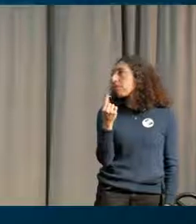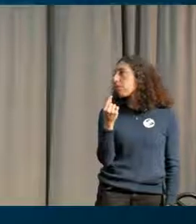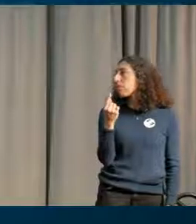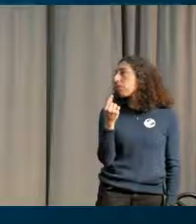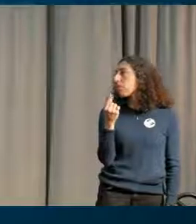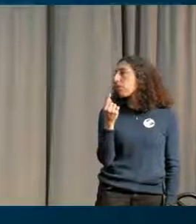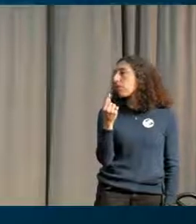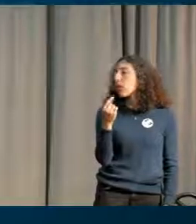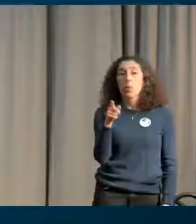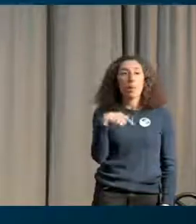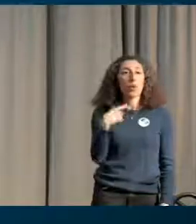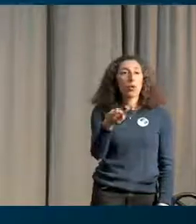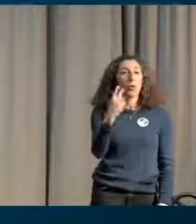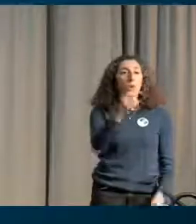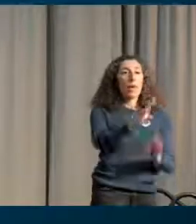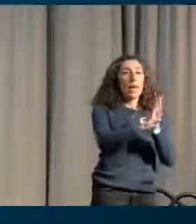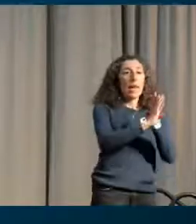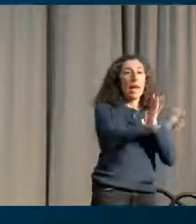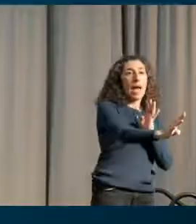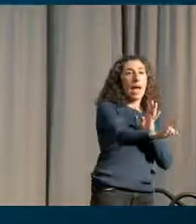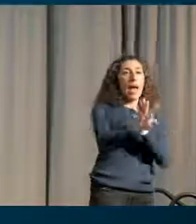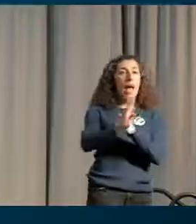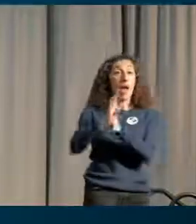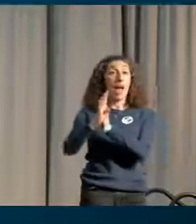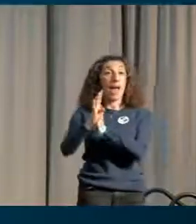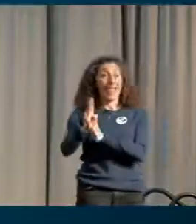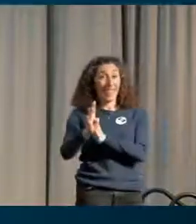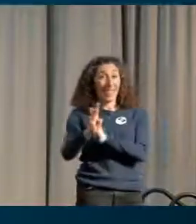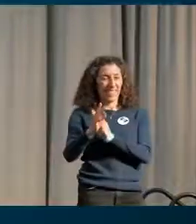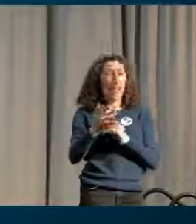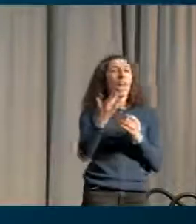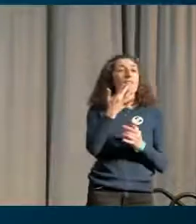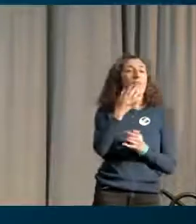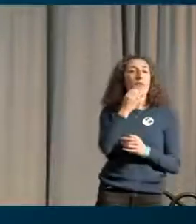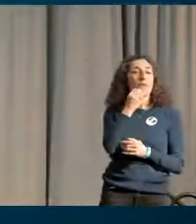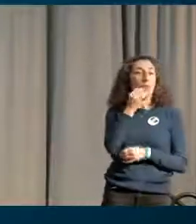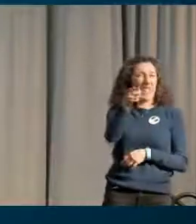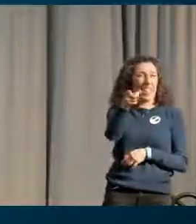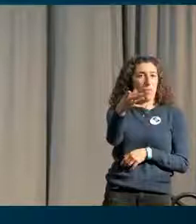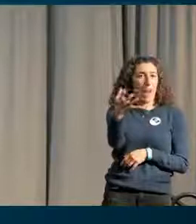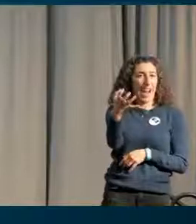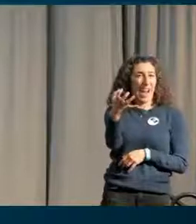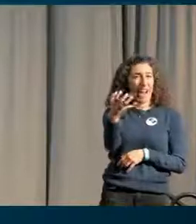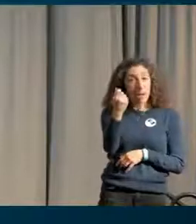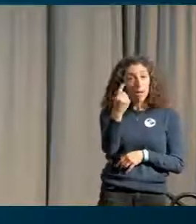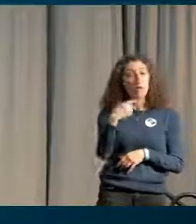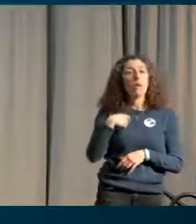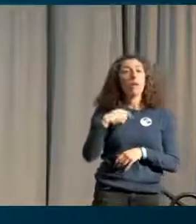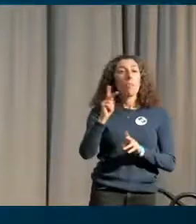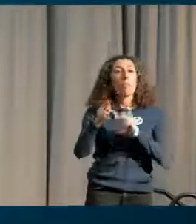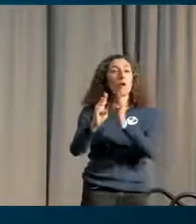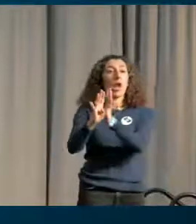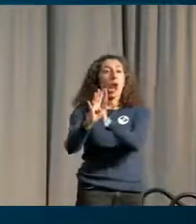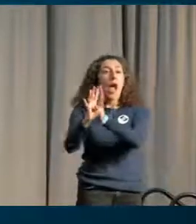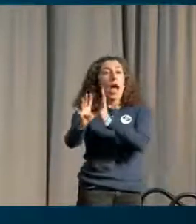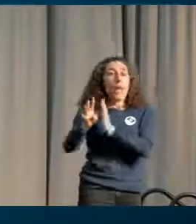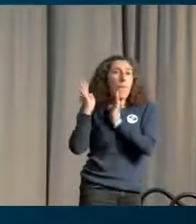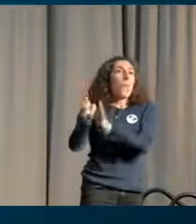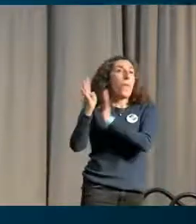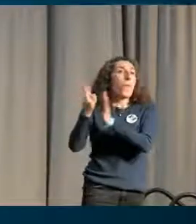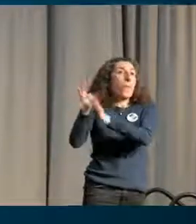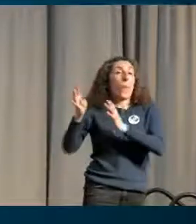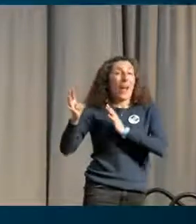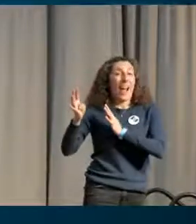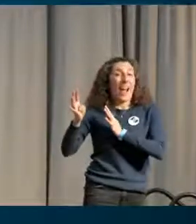2 lines to your favorite food. One line is moving really fast. A lot of people are really going up to that counter and getting that food really fast. The other line is moving